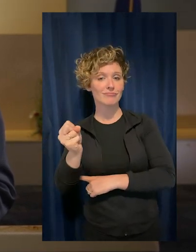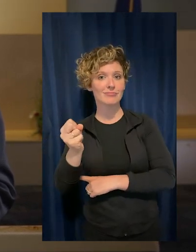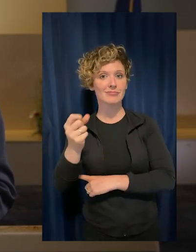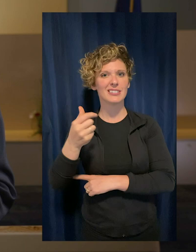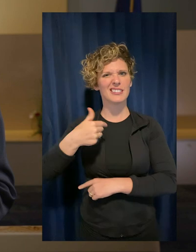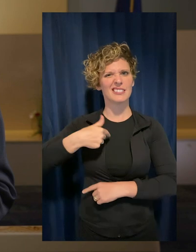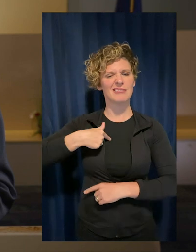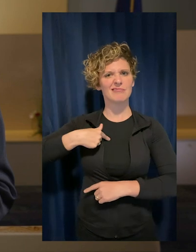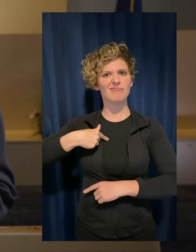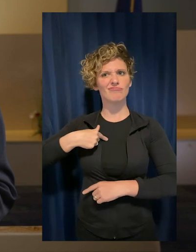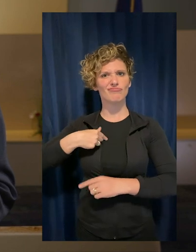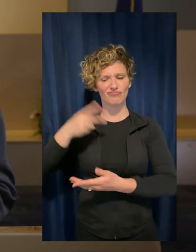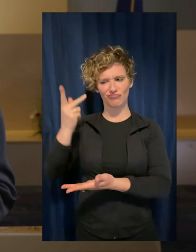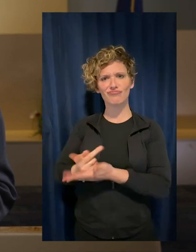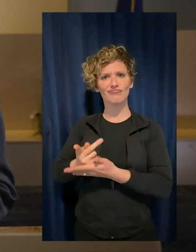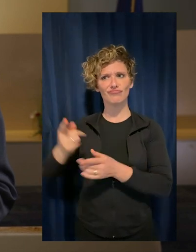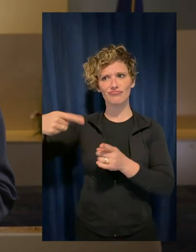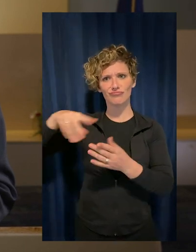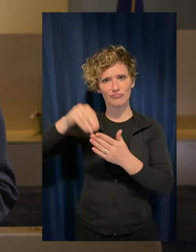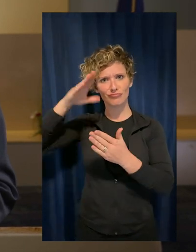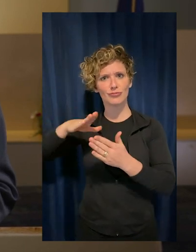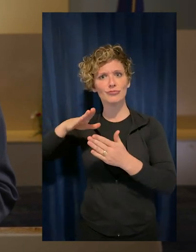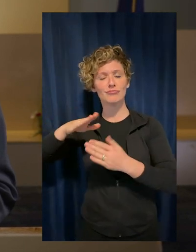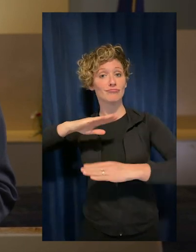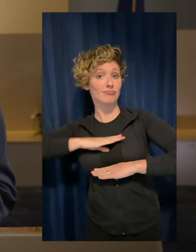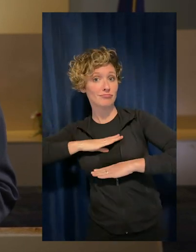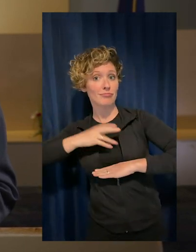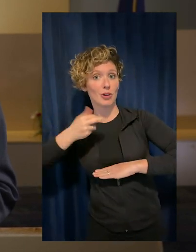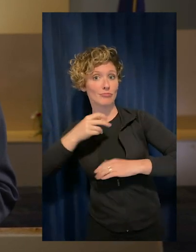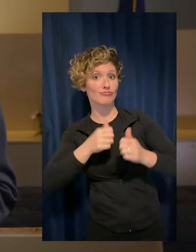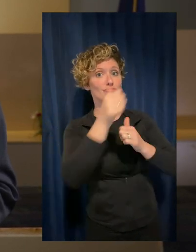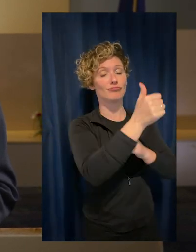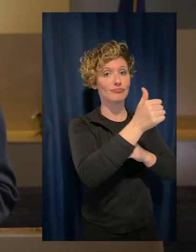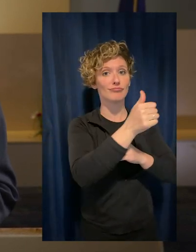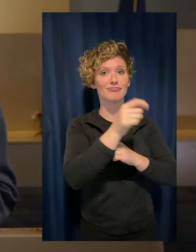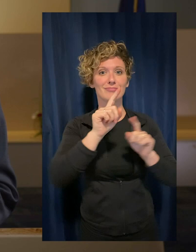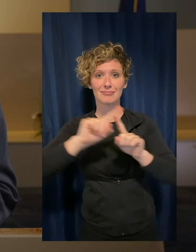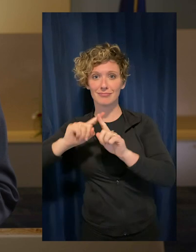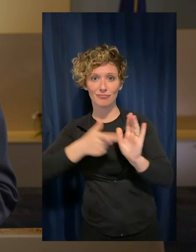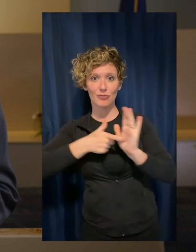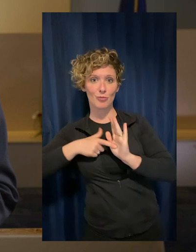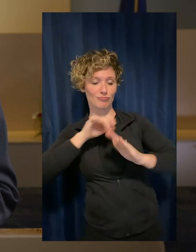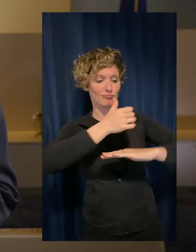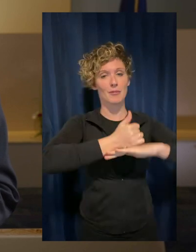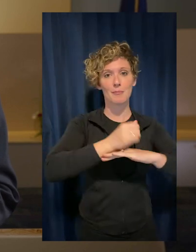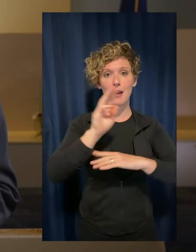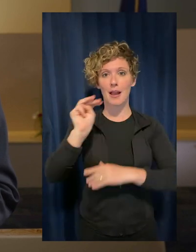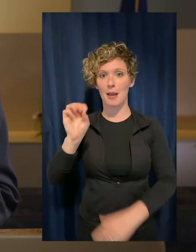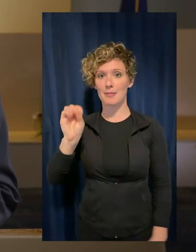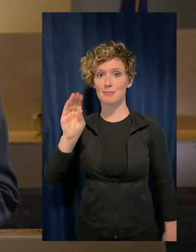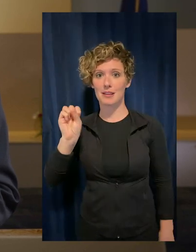these students have met or exceeded the requirements as set forth by the Matanuska-Susitna Borough School District